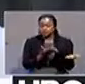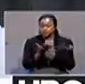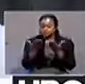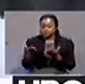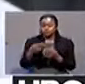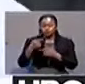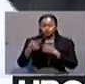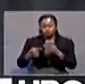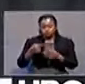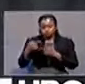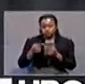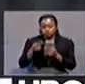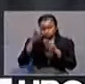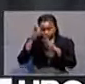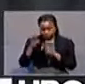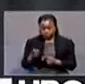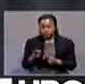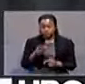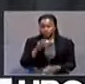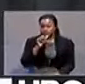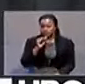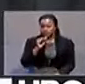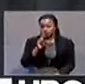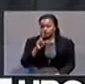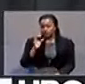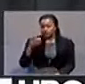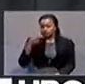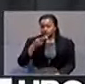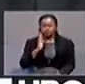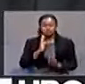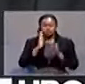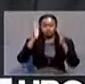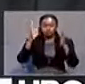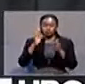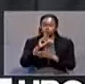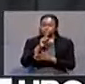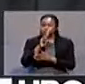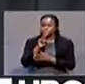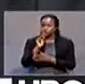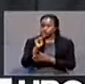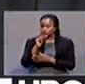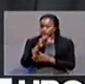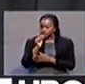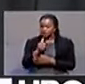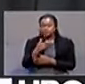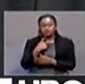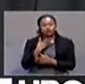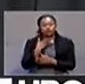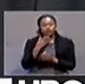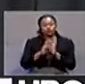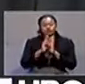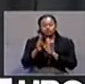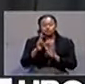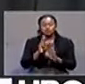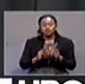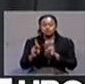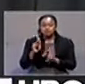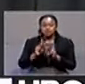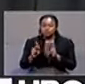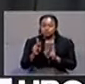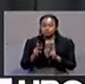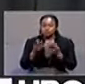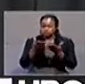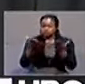to our dear Archbishop Gwanga. I want, on behalf of the people of Ndogwa West, on behalf of